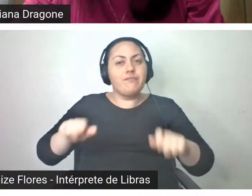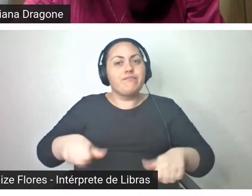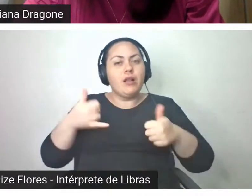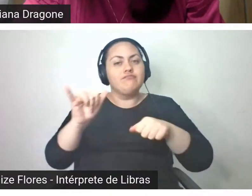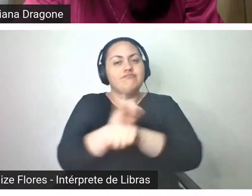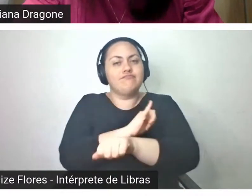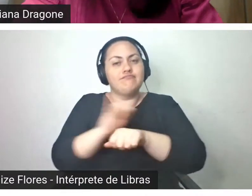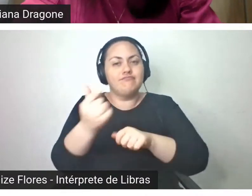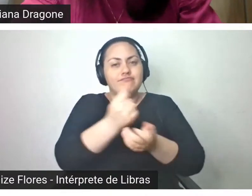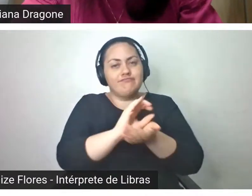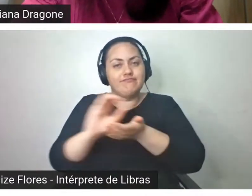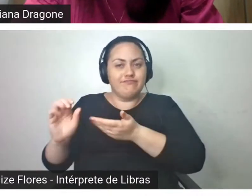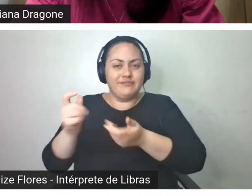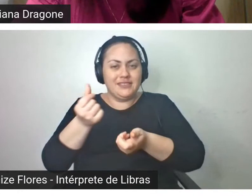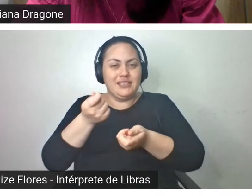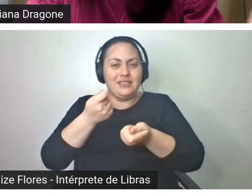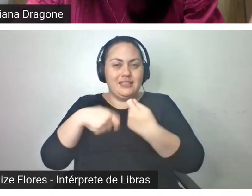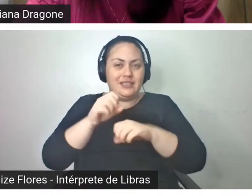The next question.